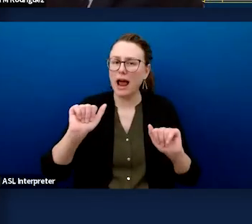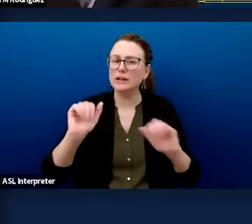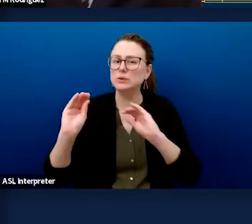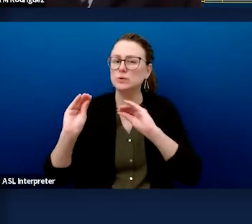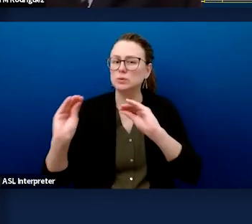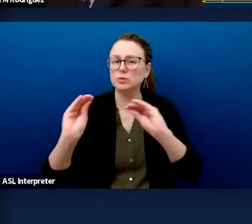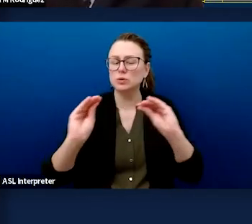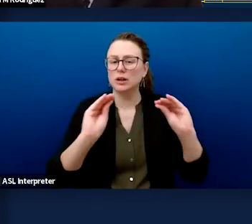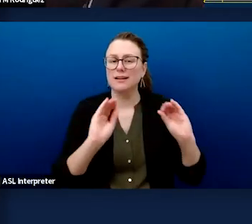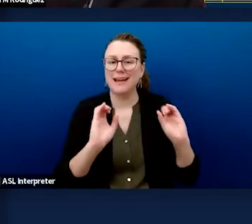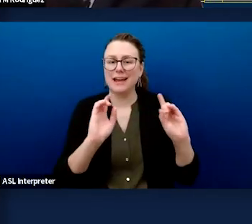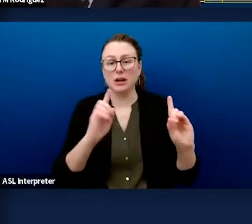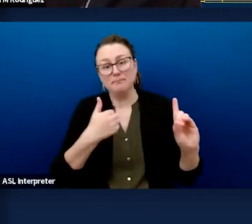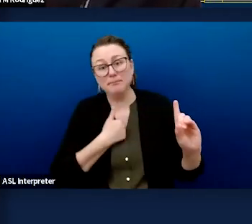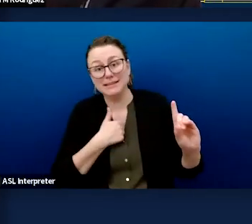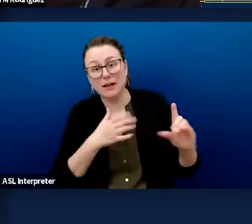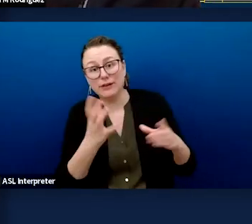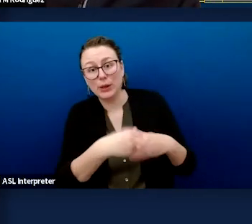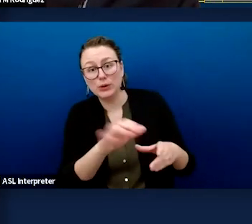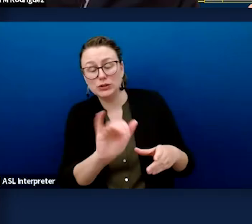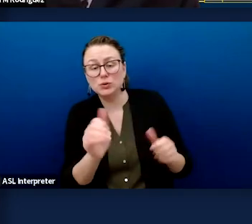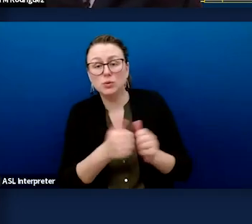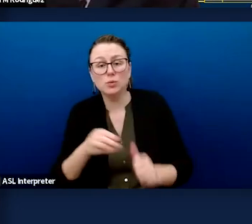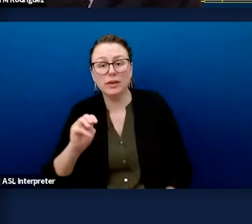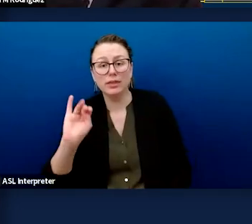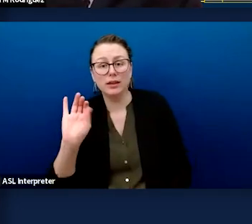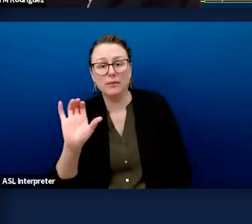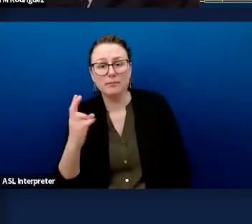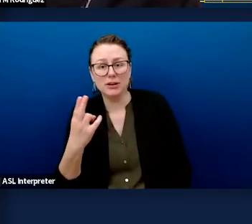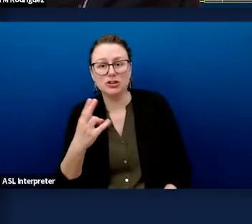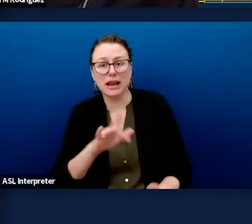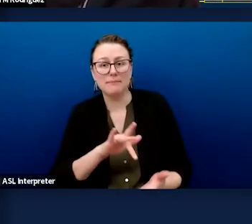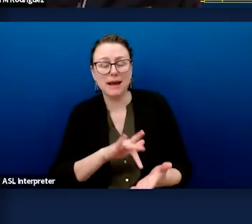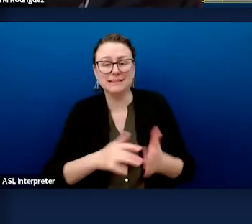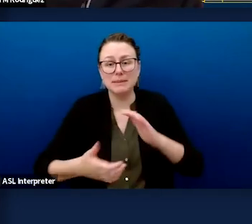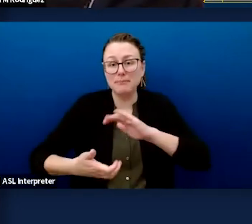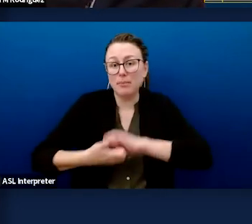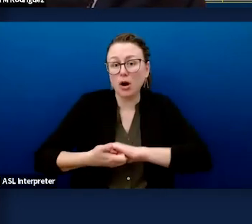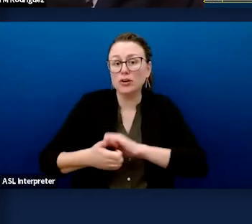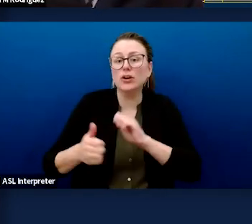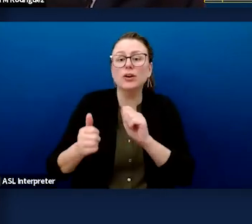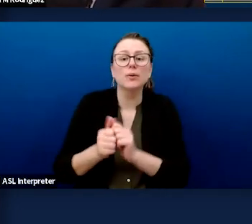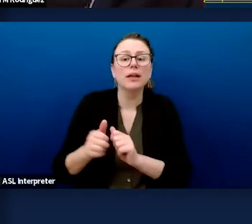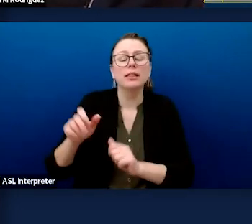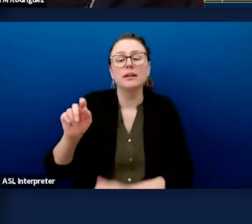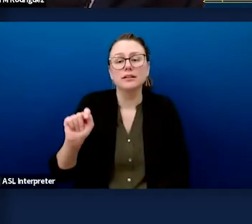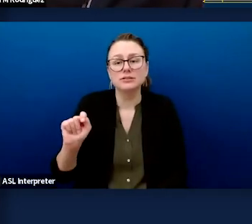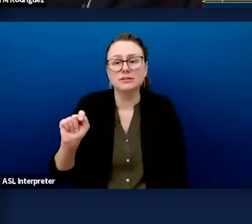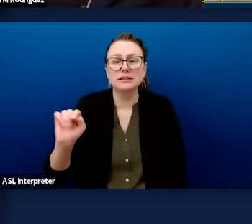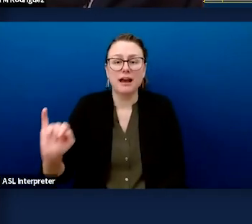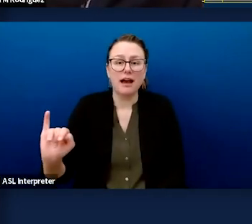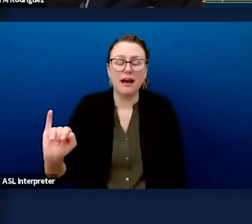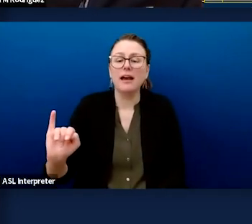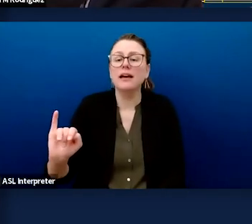And, I've done this myself at Michigan Medicine, partnered with GI, we're part of Michigan Bowel Control